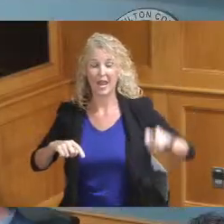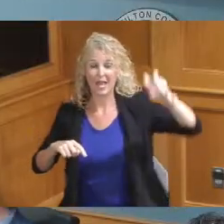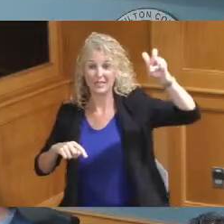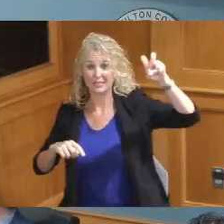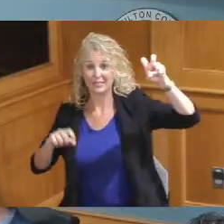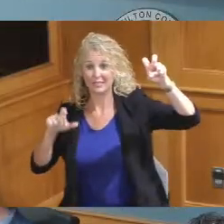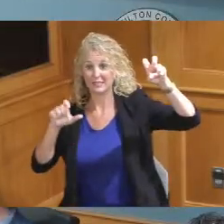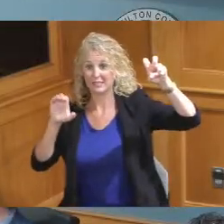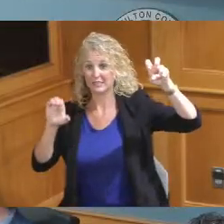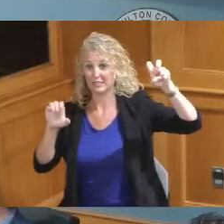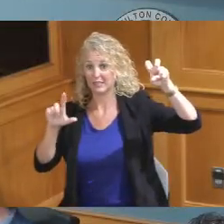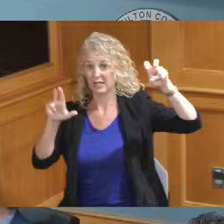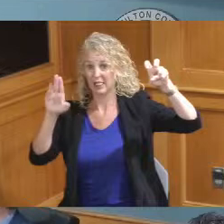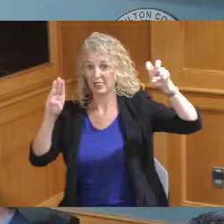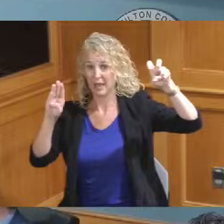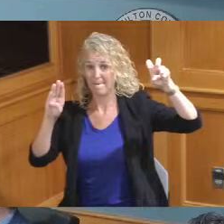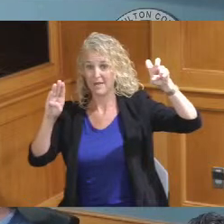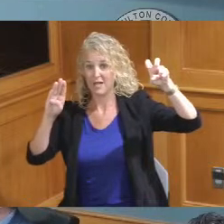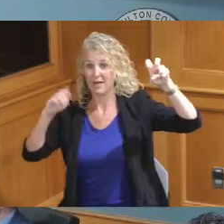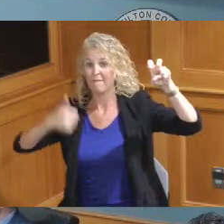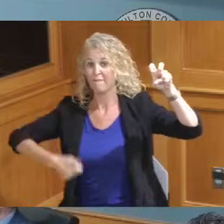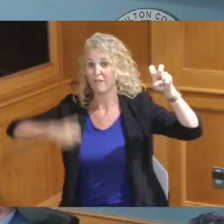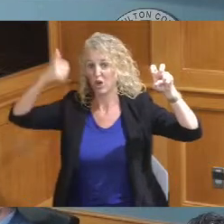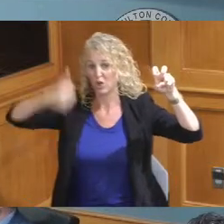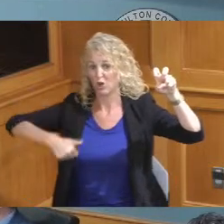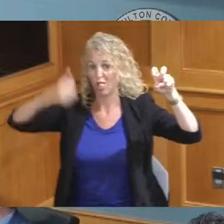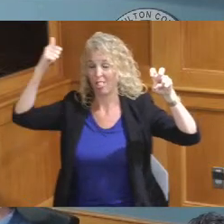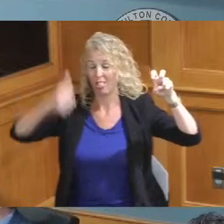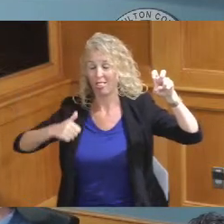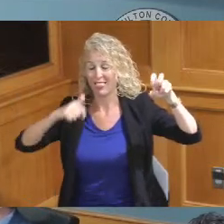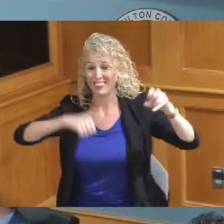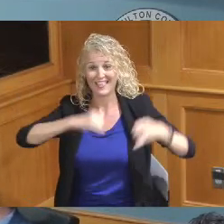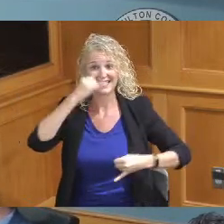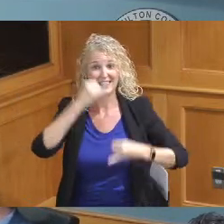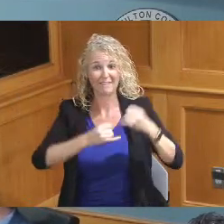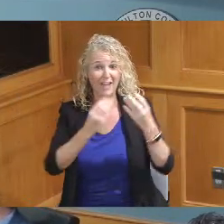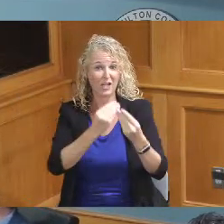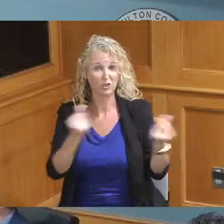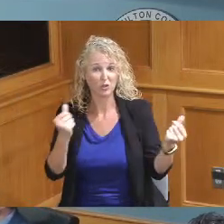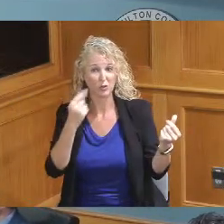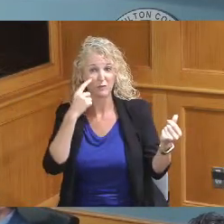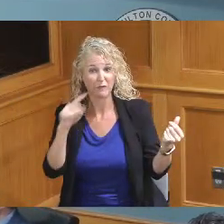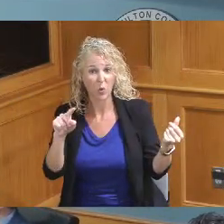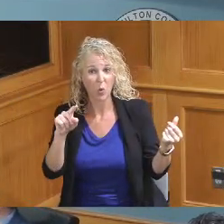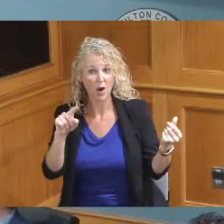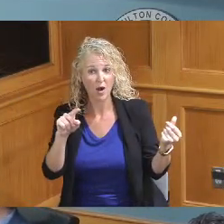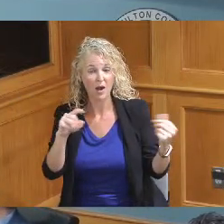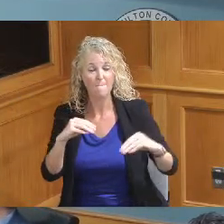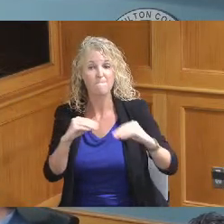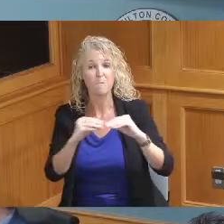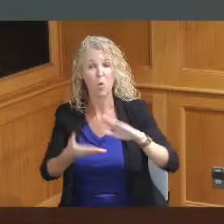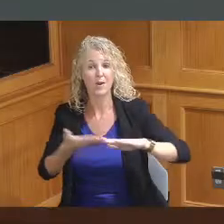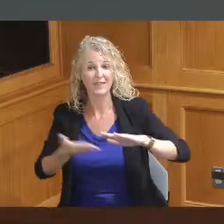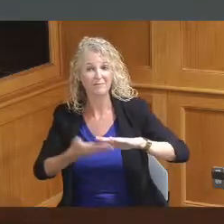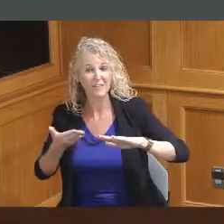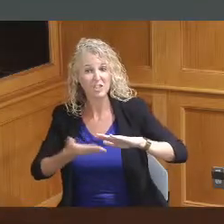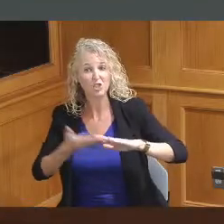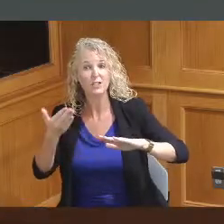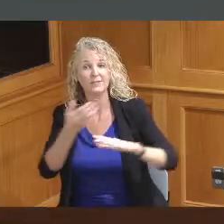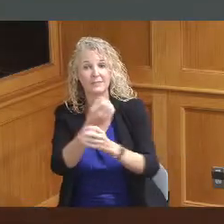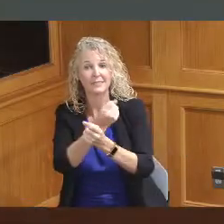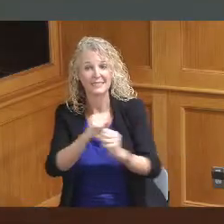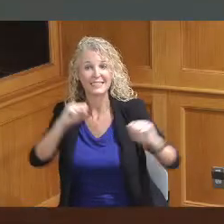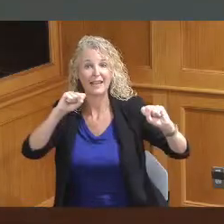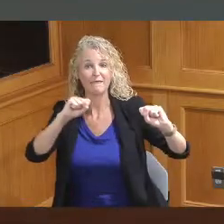vertical transportation project, and it is essentially the final solution for a more efficient,